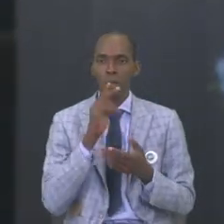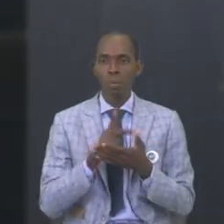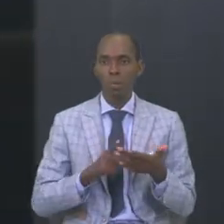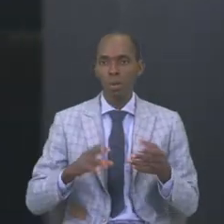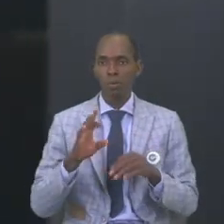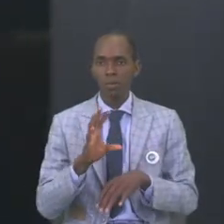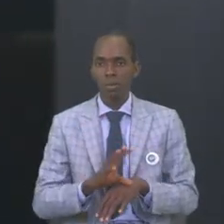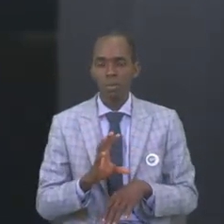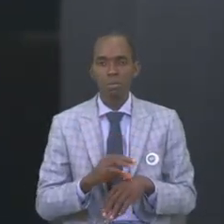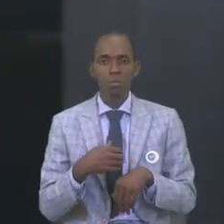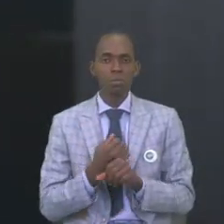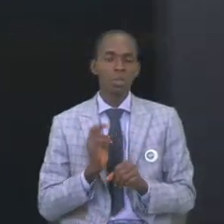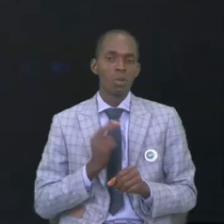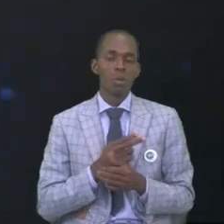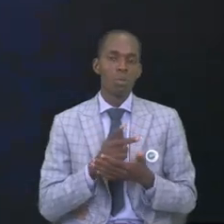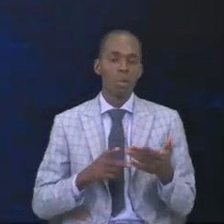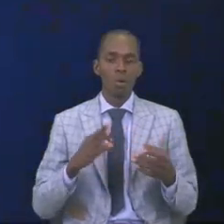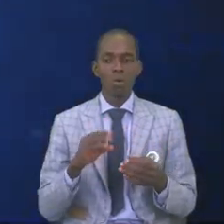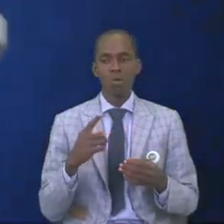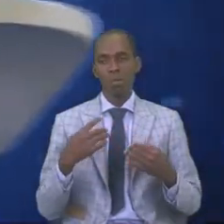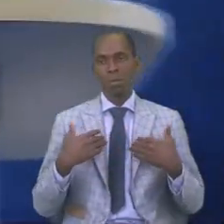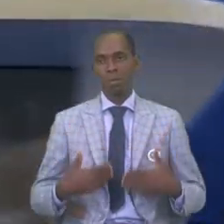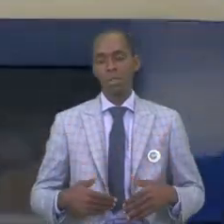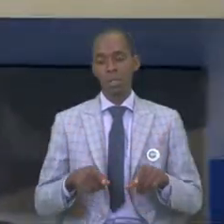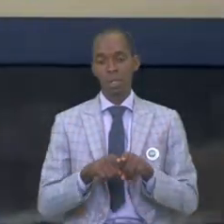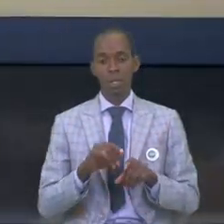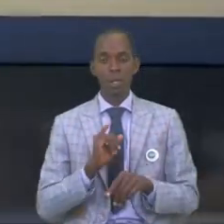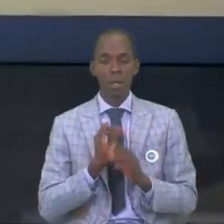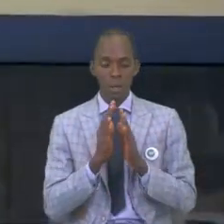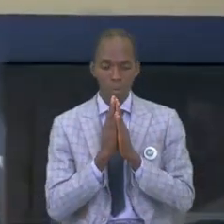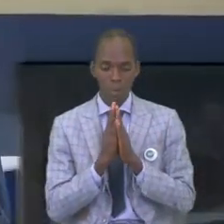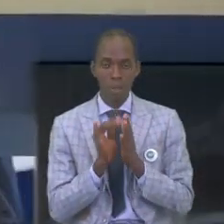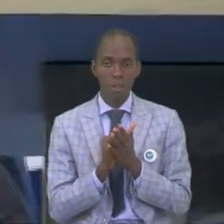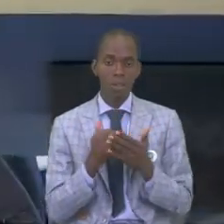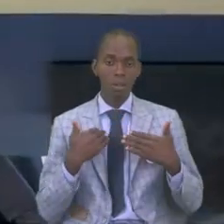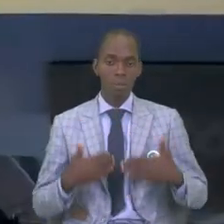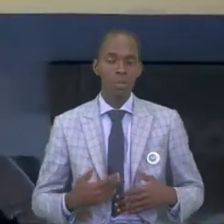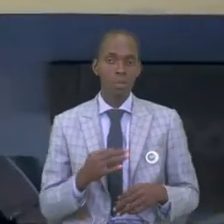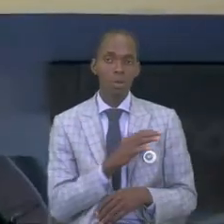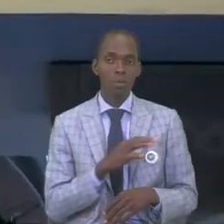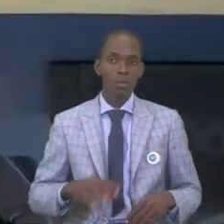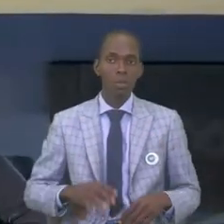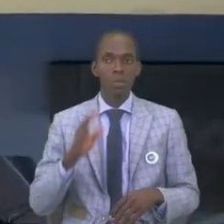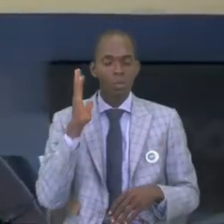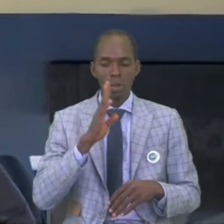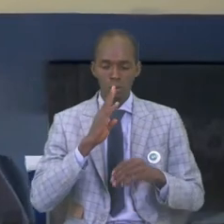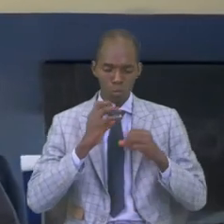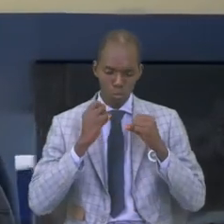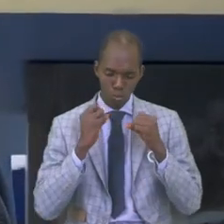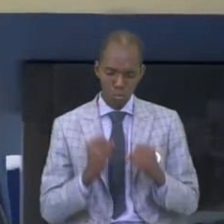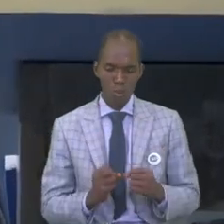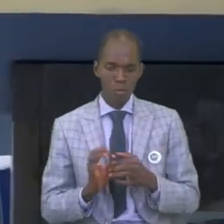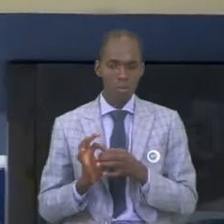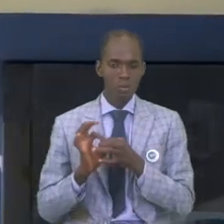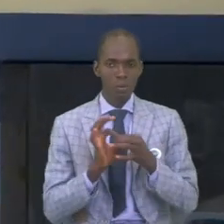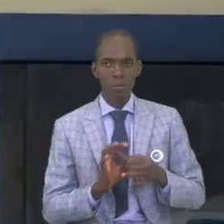us part of the body. And as I pray that the body of Christ will be solidly united and